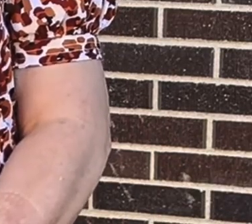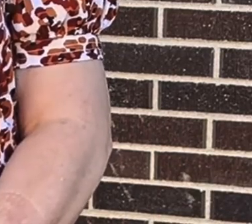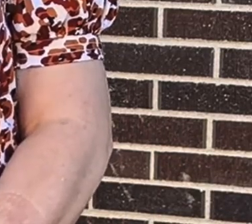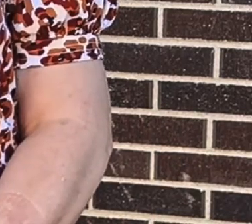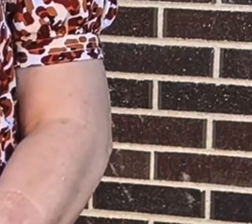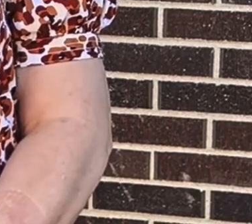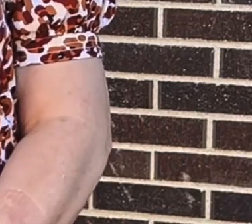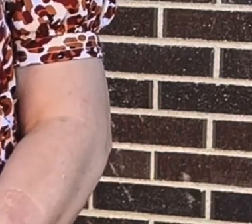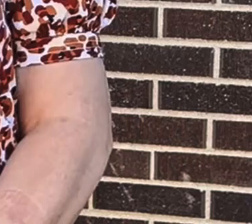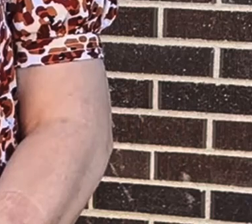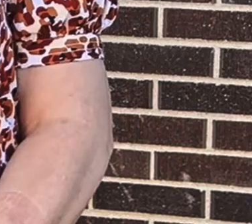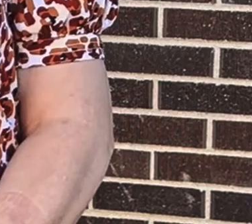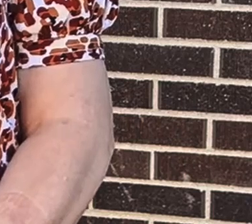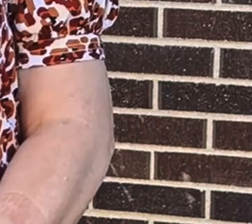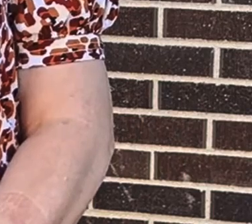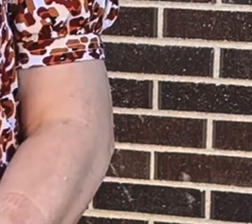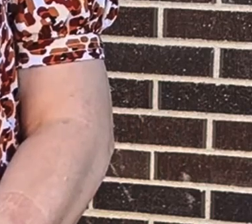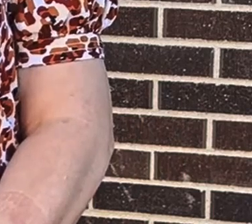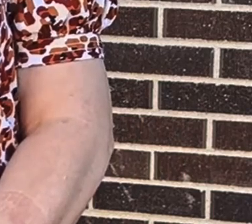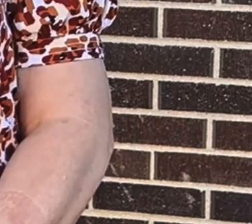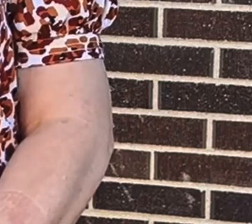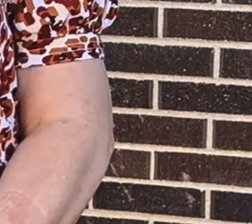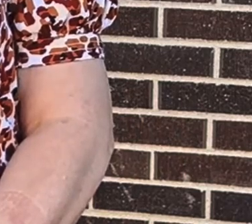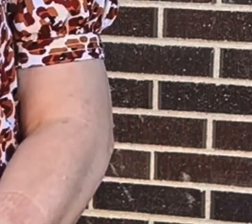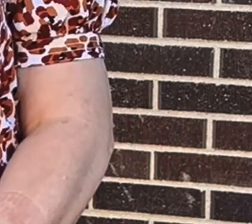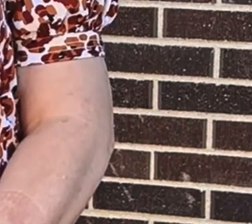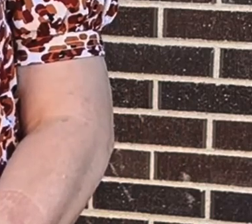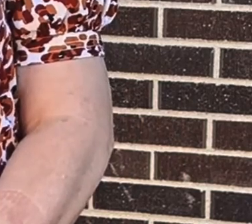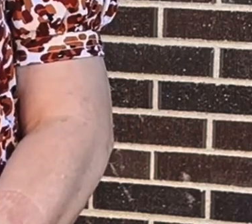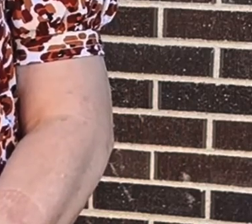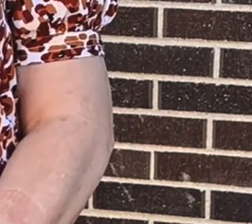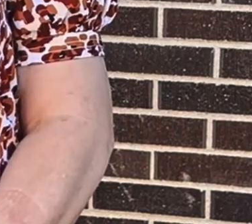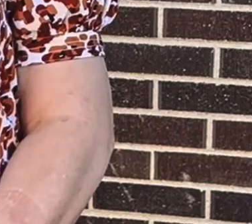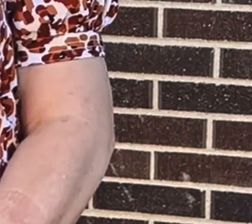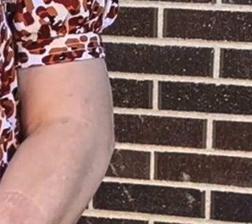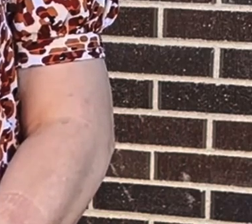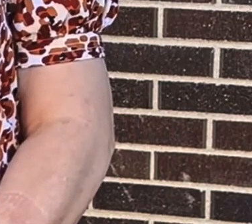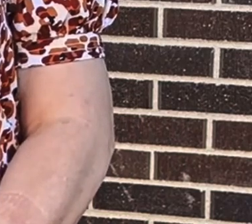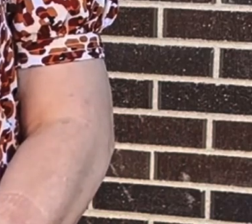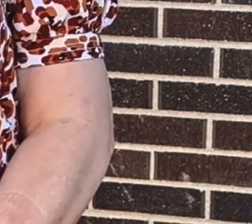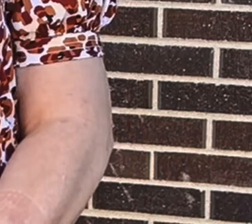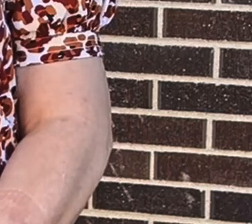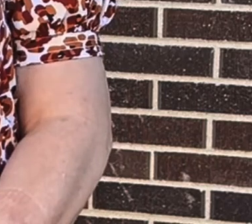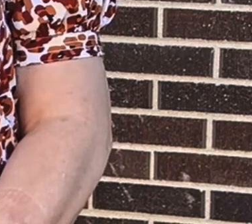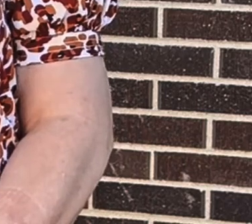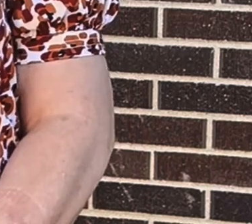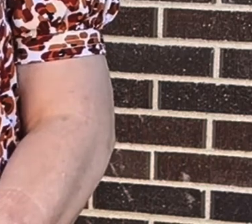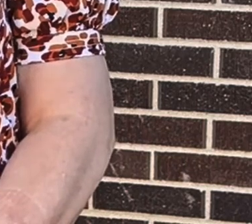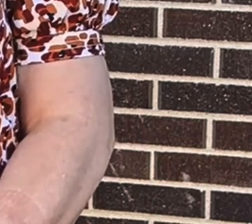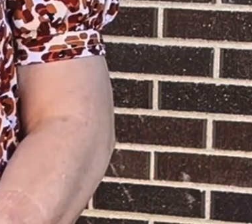of my thyroid when it was removed to 80-90% chance of cancer. I recently had the rest of my thyroid